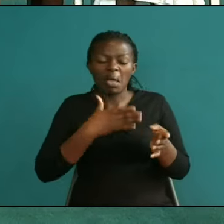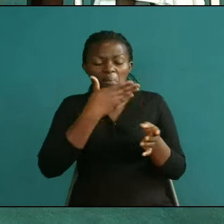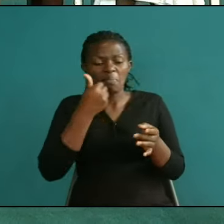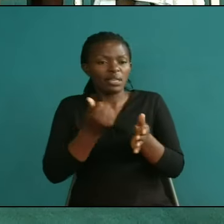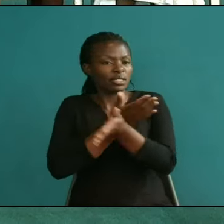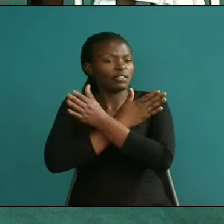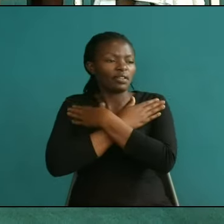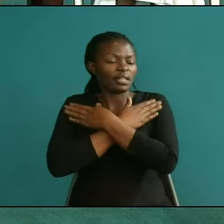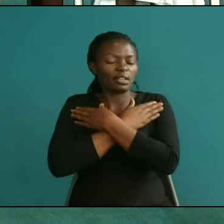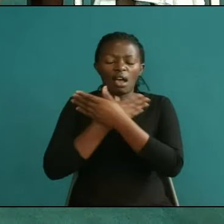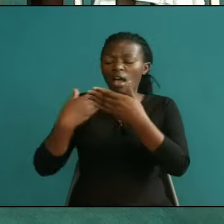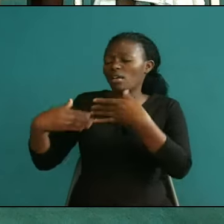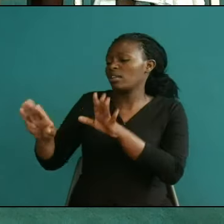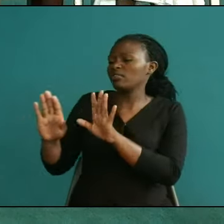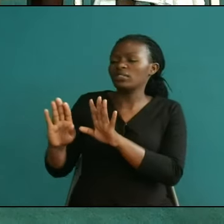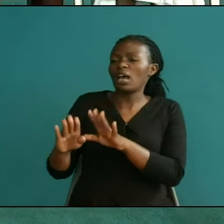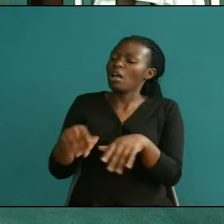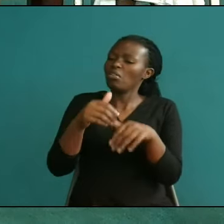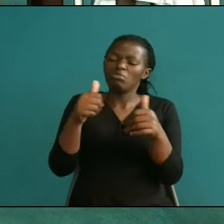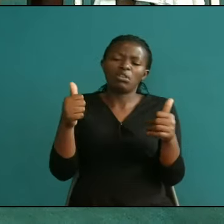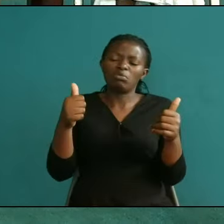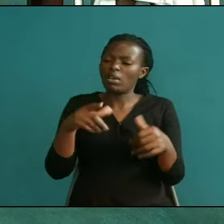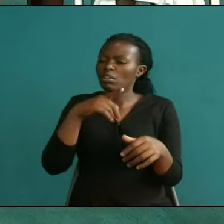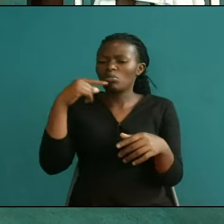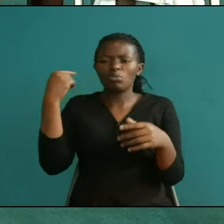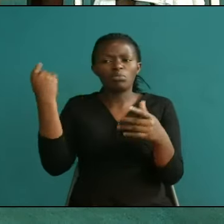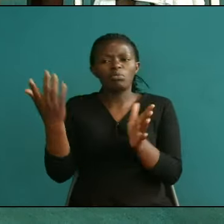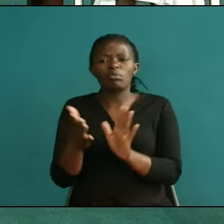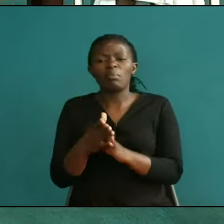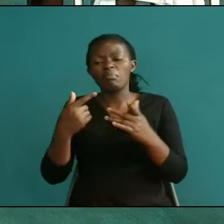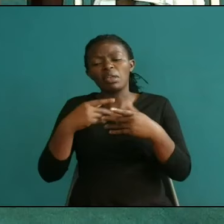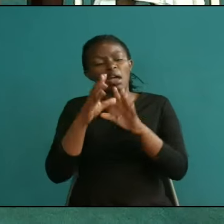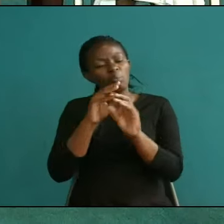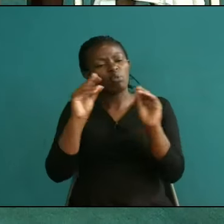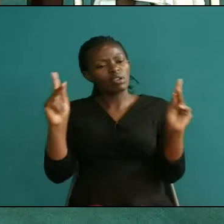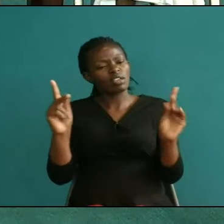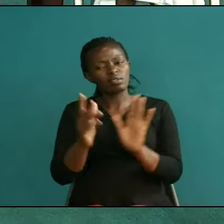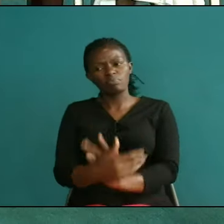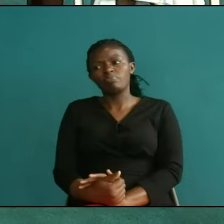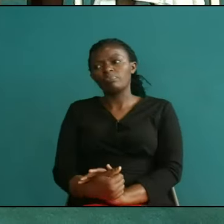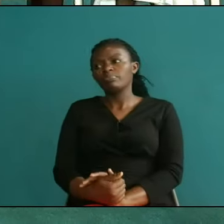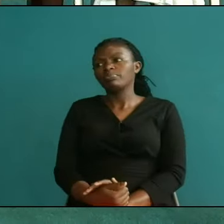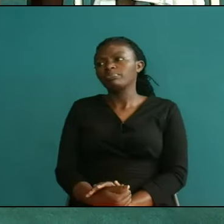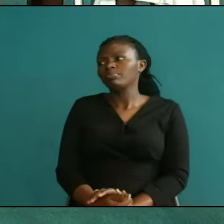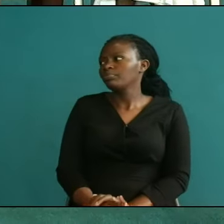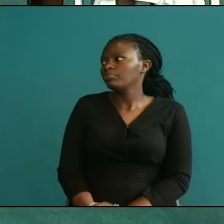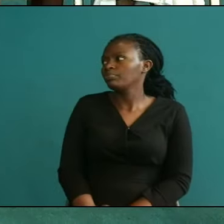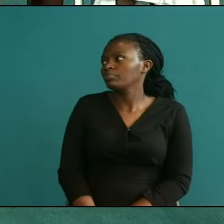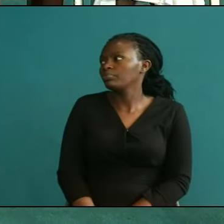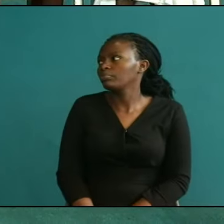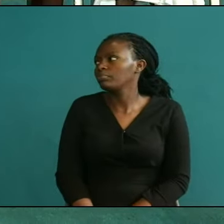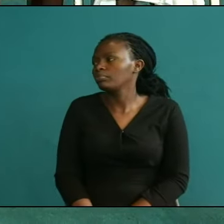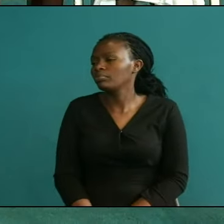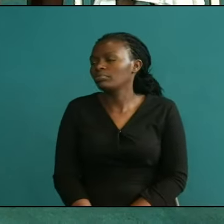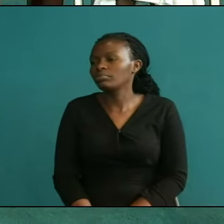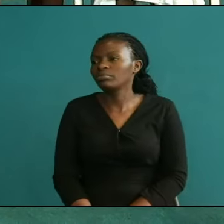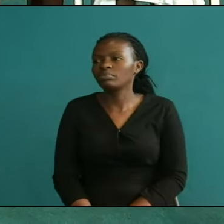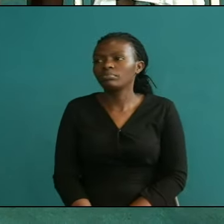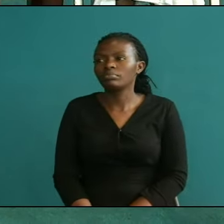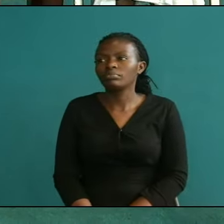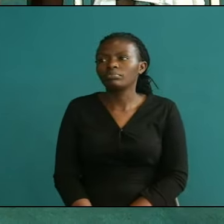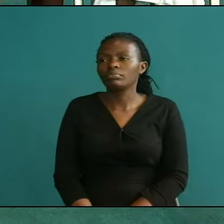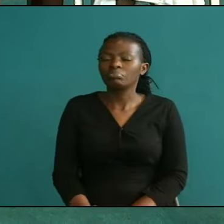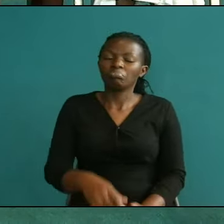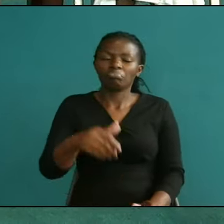betrays you, you're not connected to them by blood. You can just decide to not associate. What do you think, Mary? I think